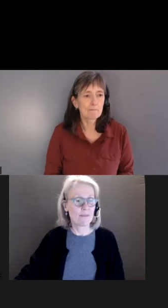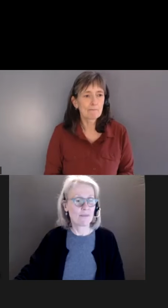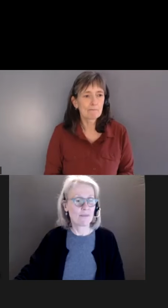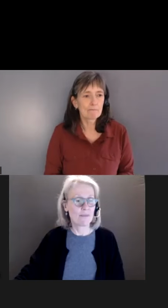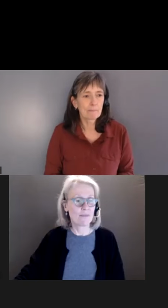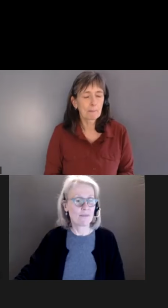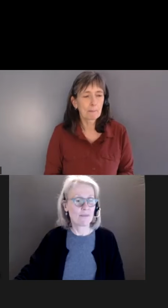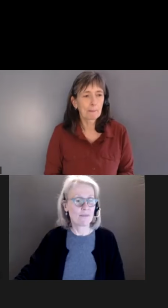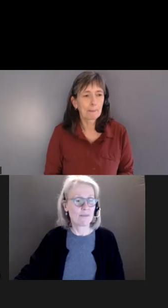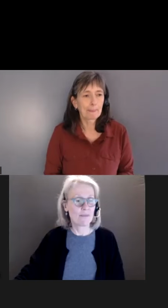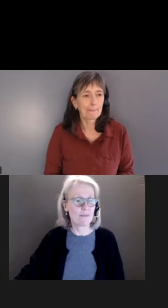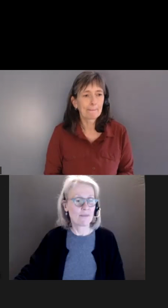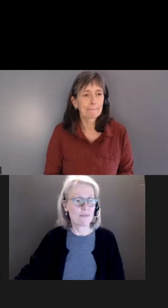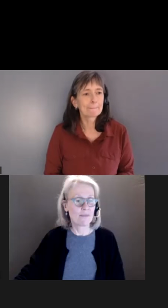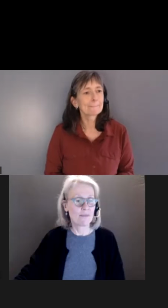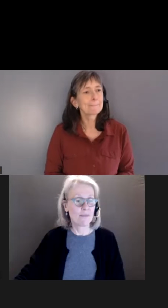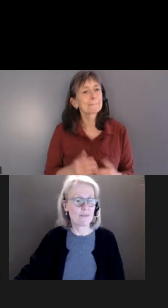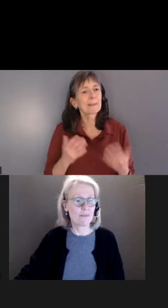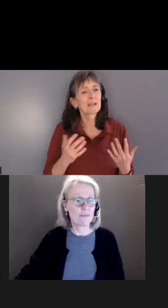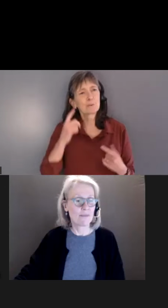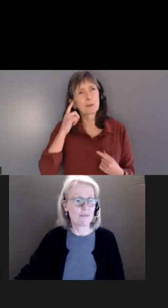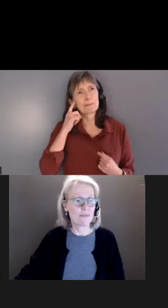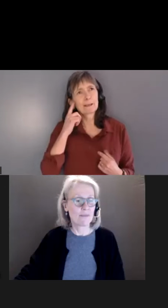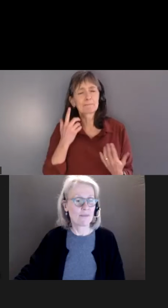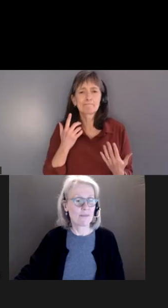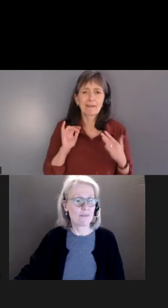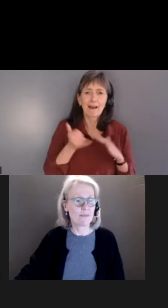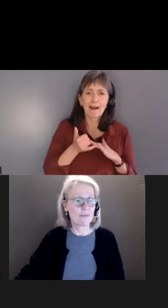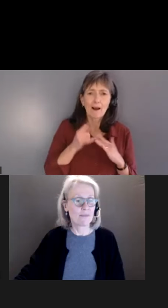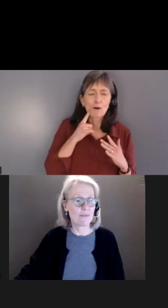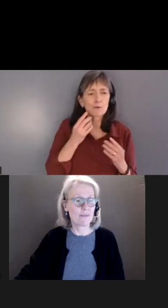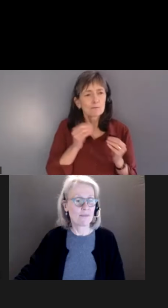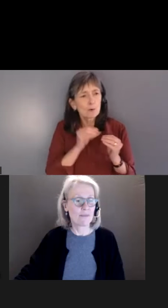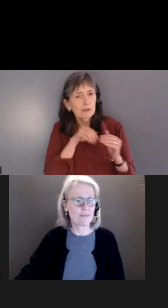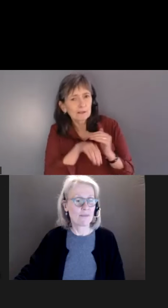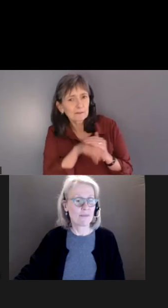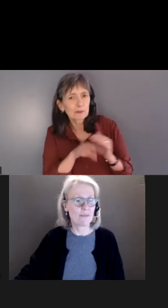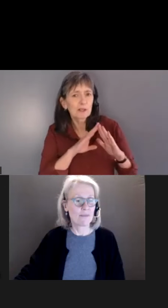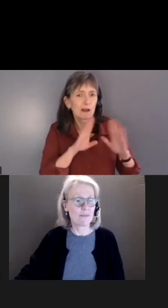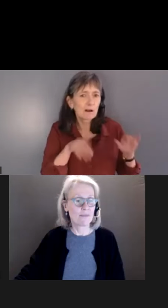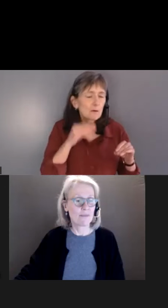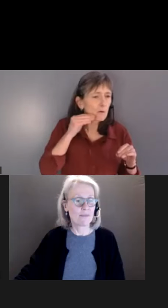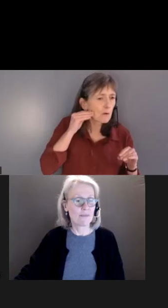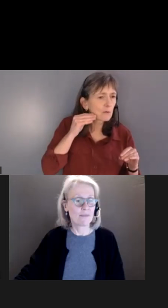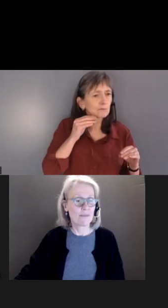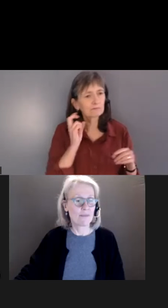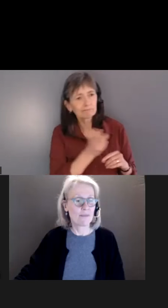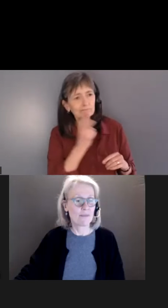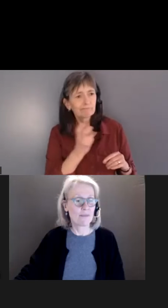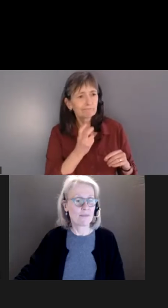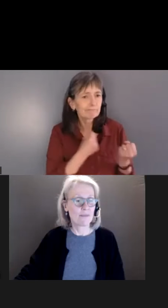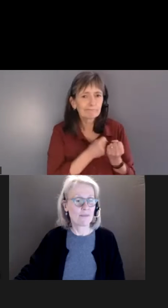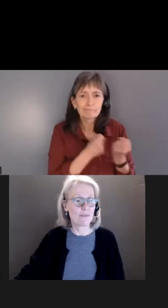So when thinking about key initiatives that can help promote more accessible and safer living environments and ultimately